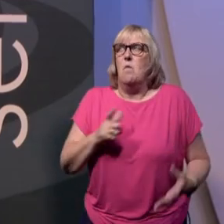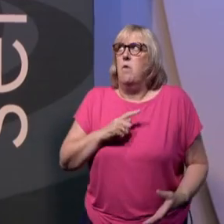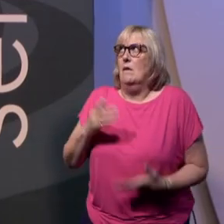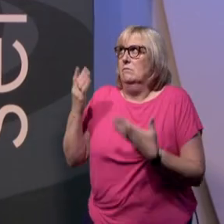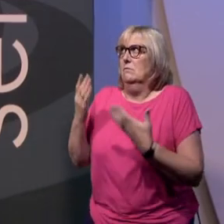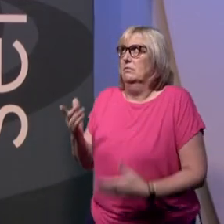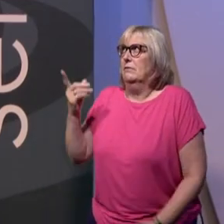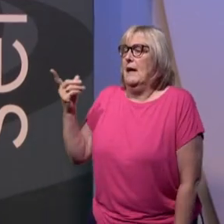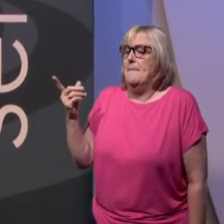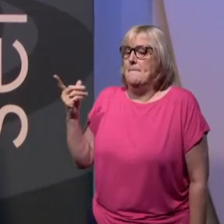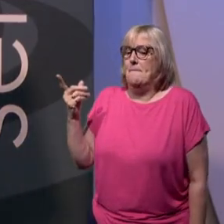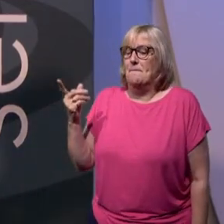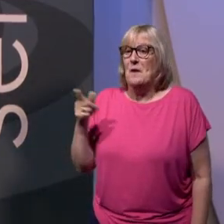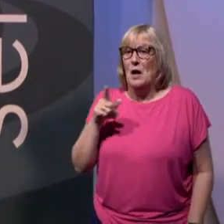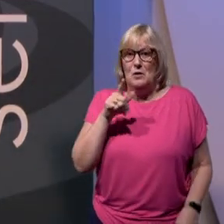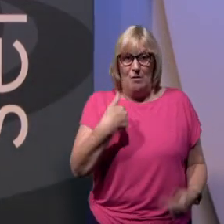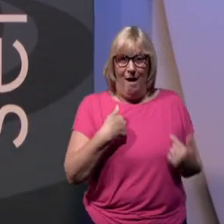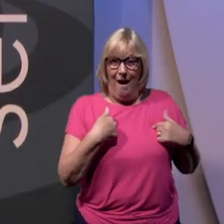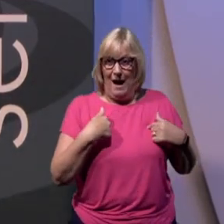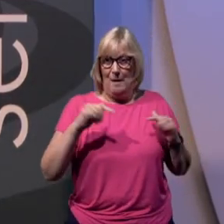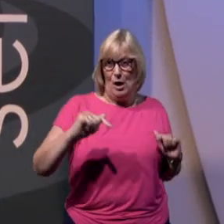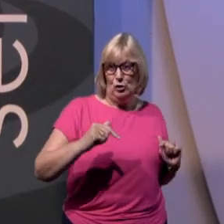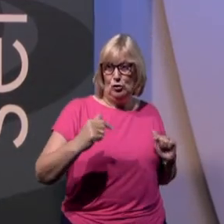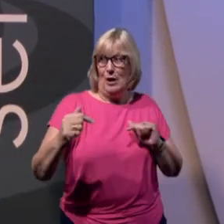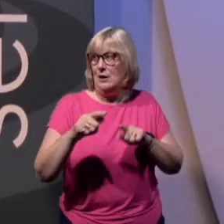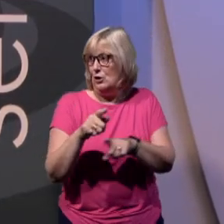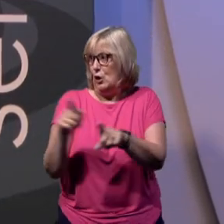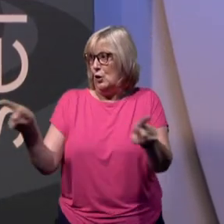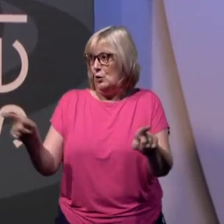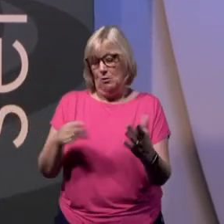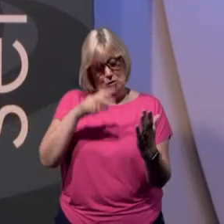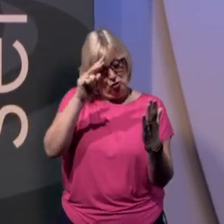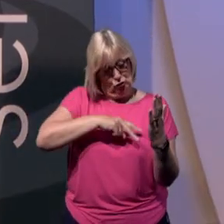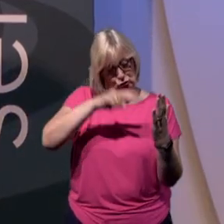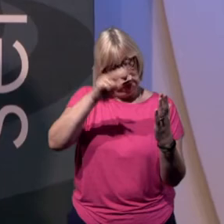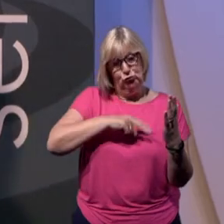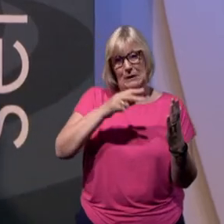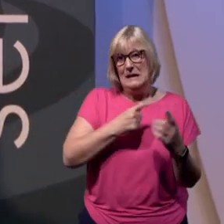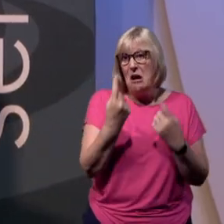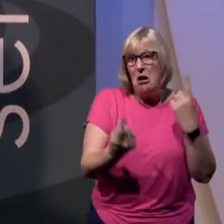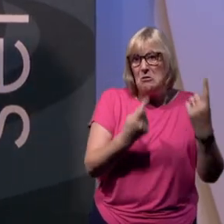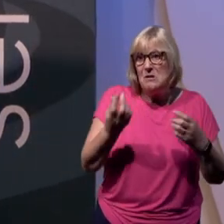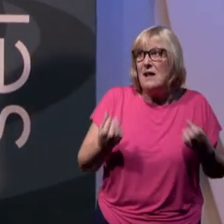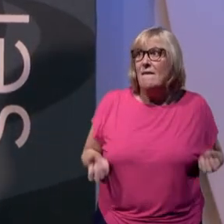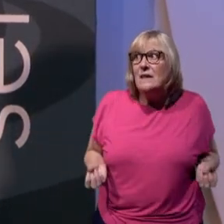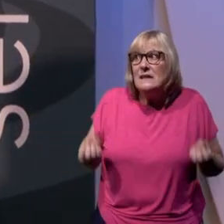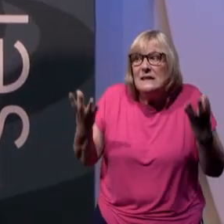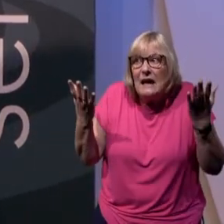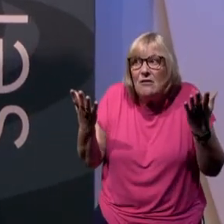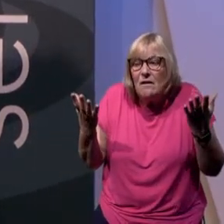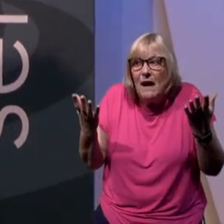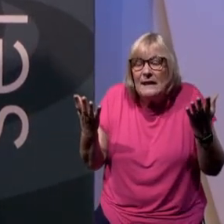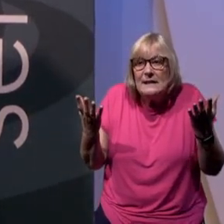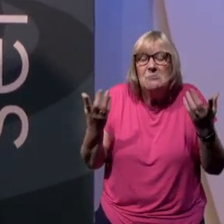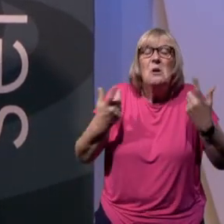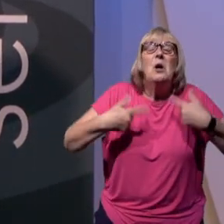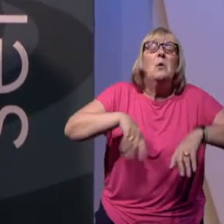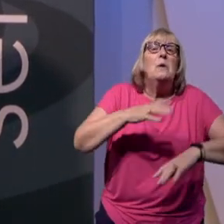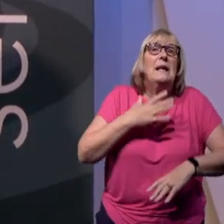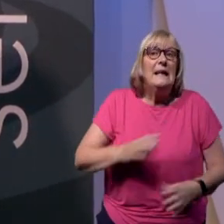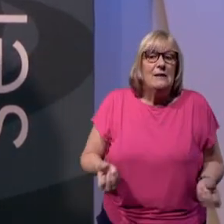Christ. Can I challenge you to read this little book and see what sacrifice you and I need to be